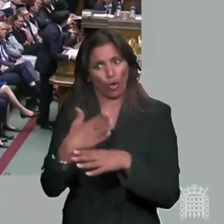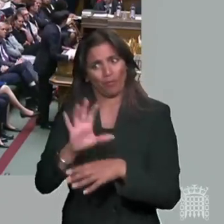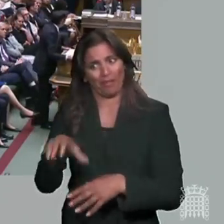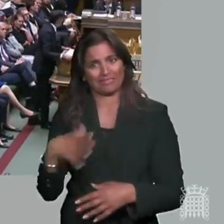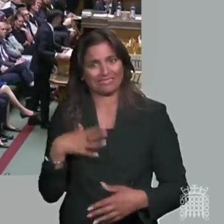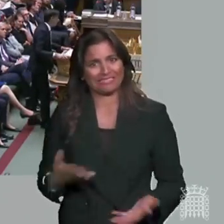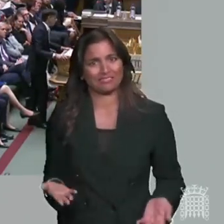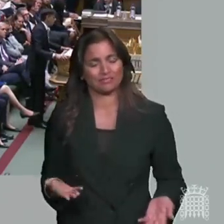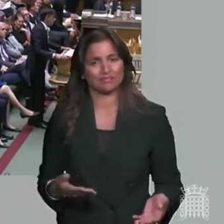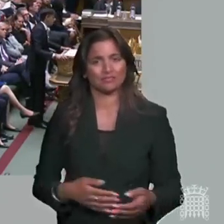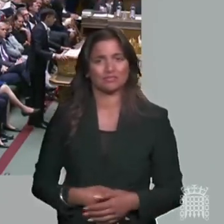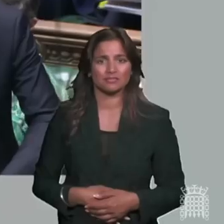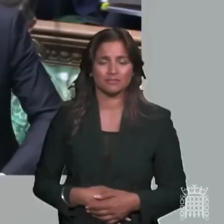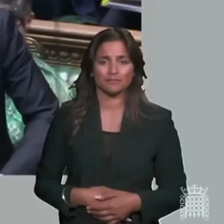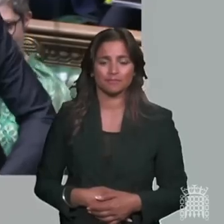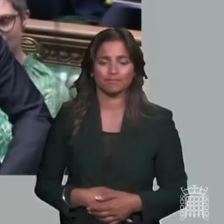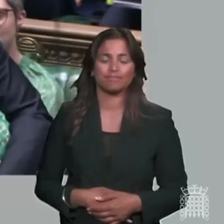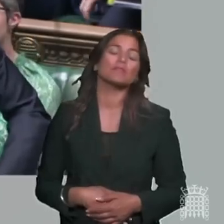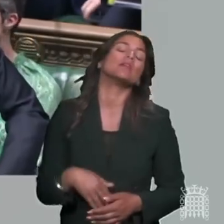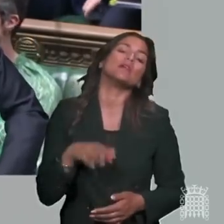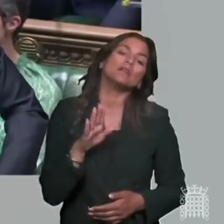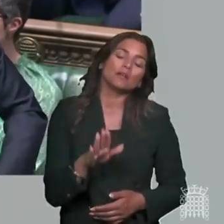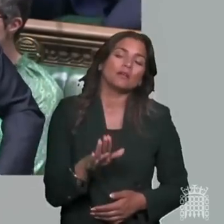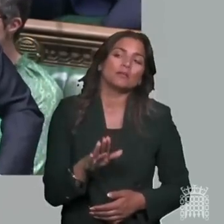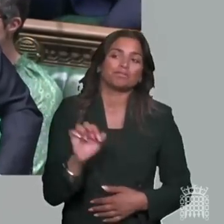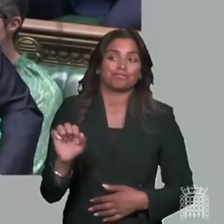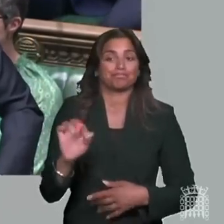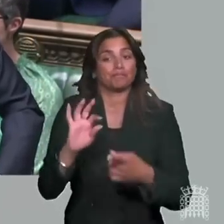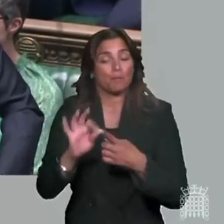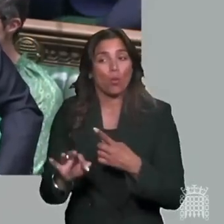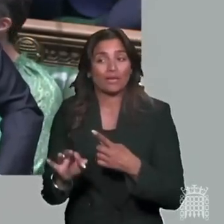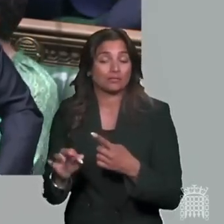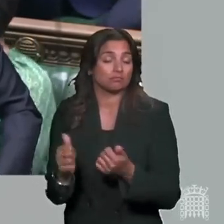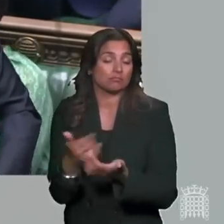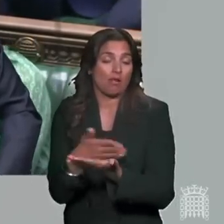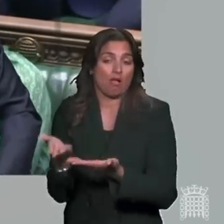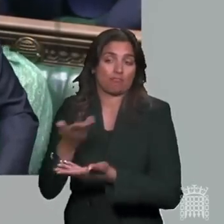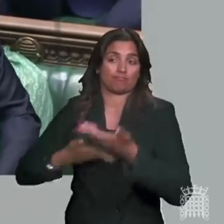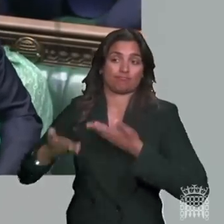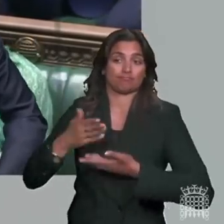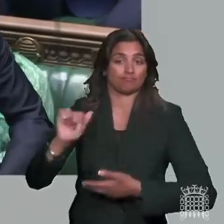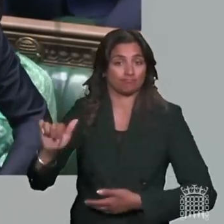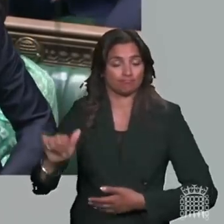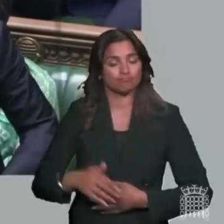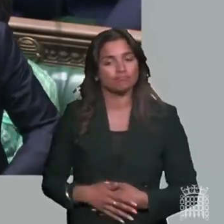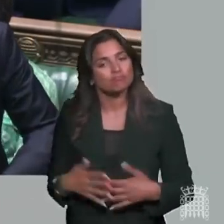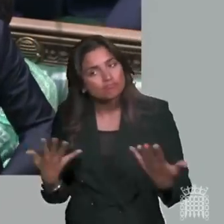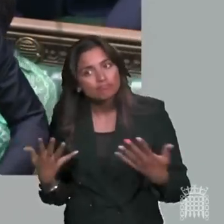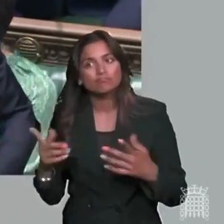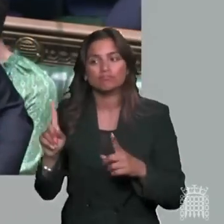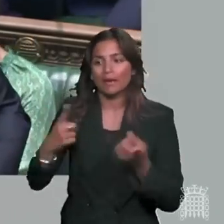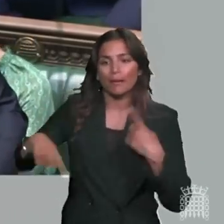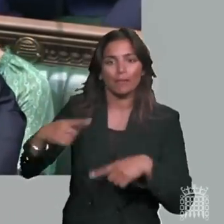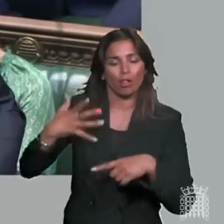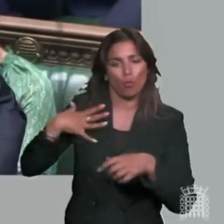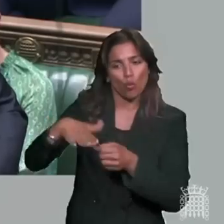think my honourable friend put the point very well. Whether it's campaigning to keep open their local police station or